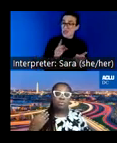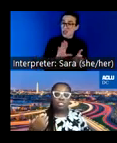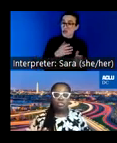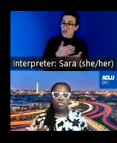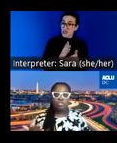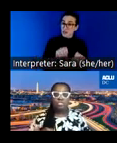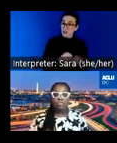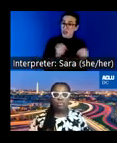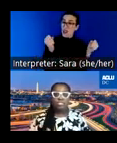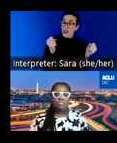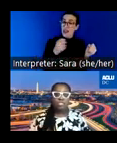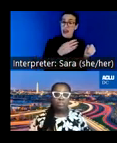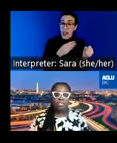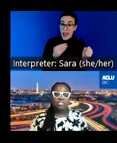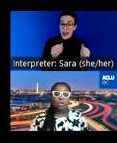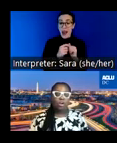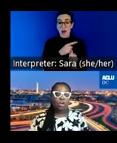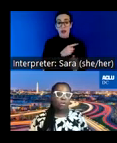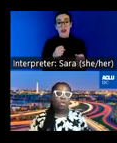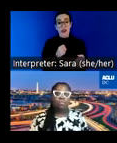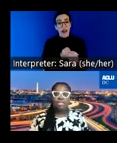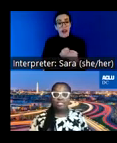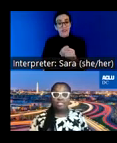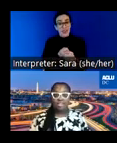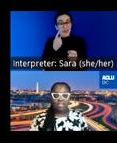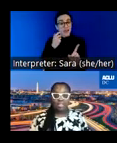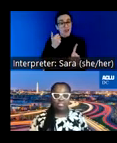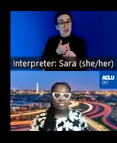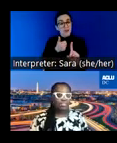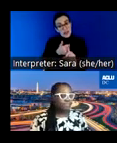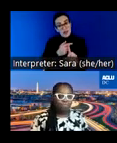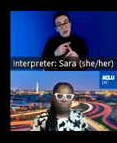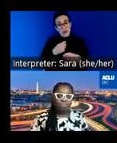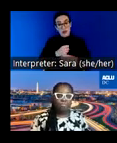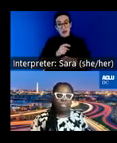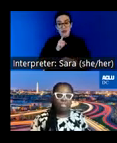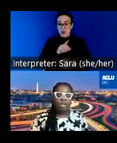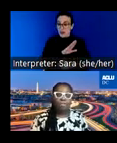to make sure that their civil rights and civil liberties are protected and advanced.